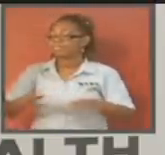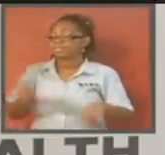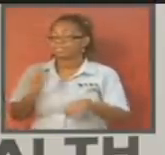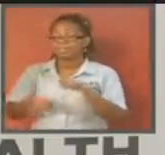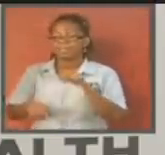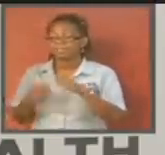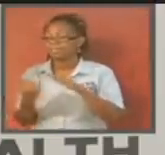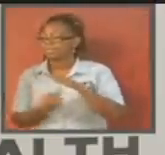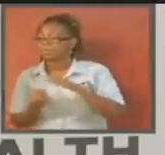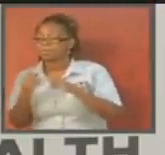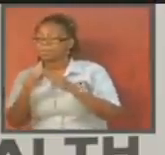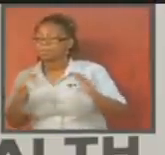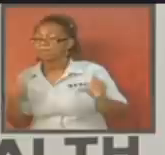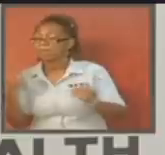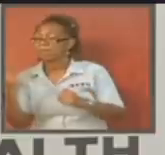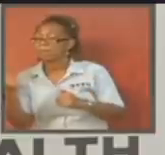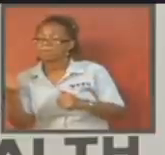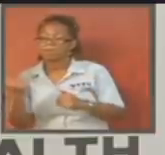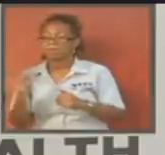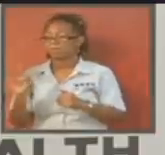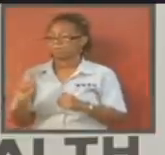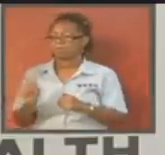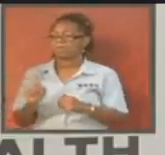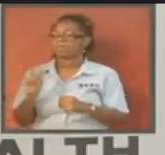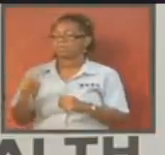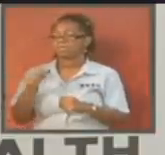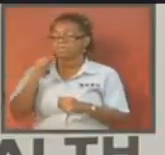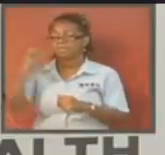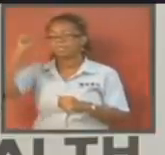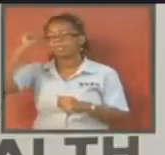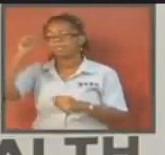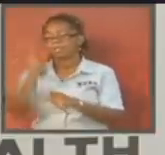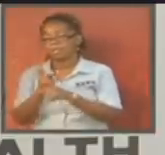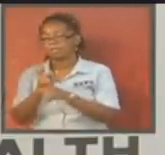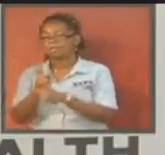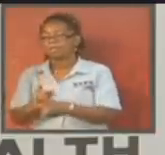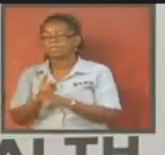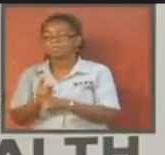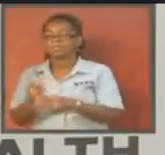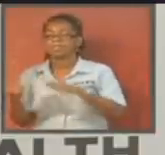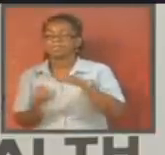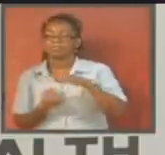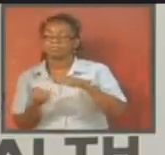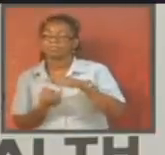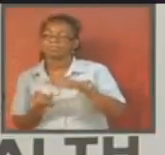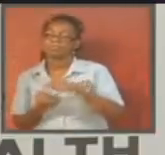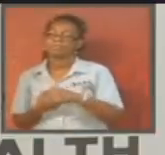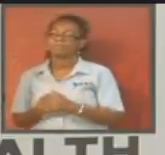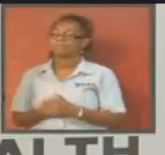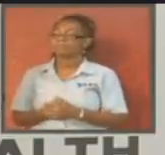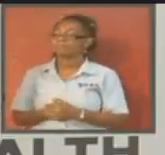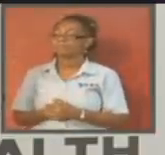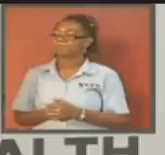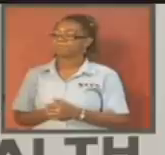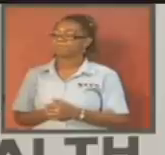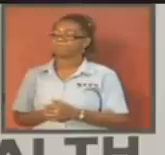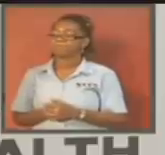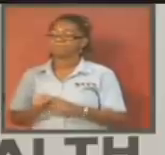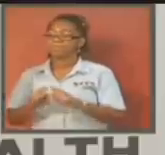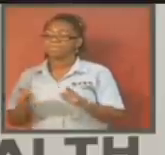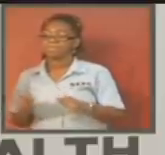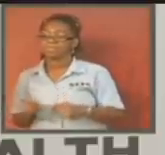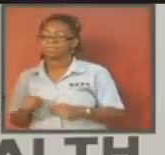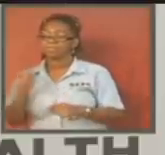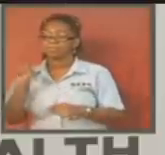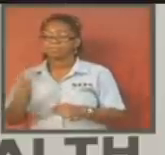themselves isolated. So they will be there with the primary contact, whether the adult is infected or not, but they'll have to be staying with a